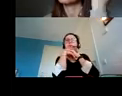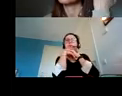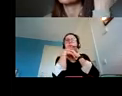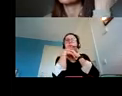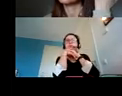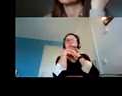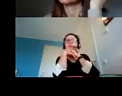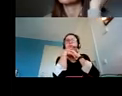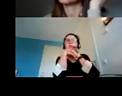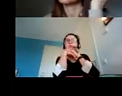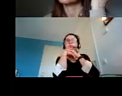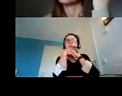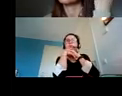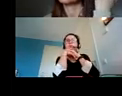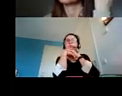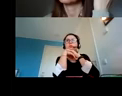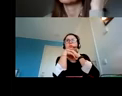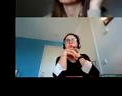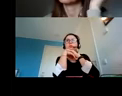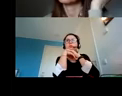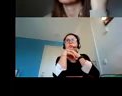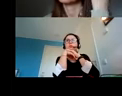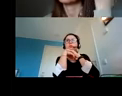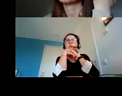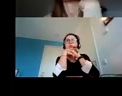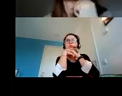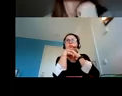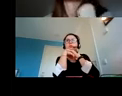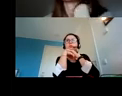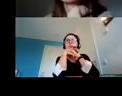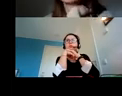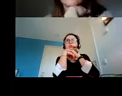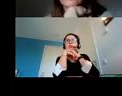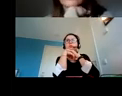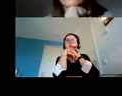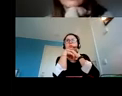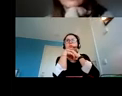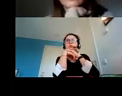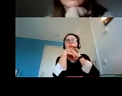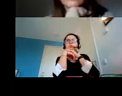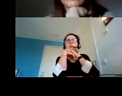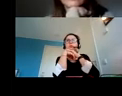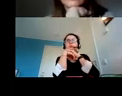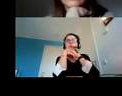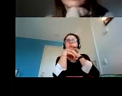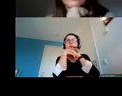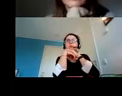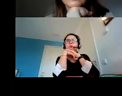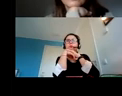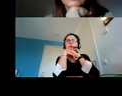And thus we have the last point, the last cluster, that is the one about access to remedy, that follows more or